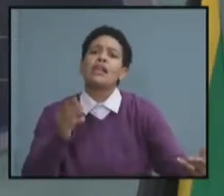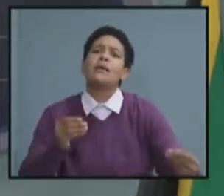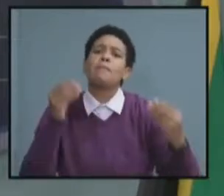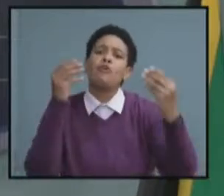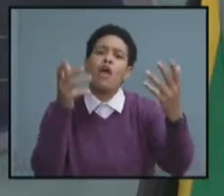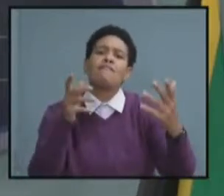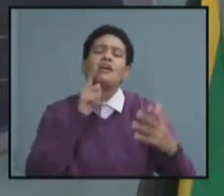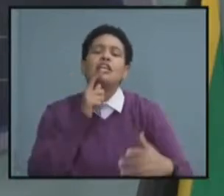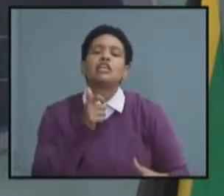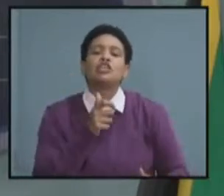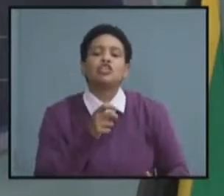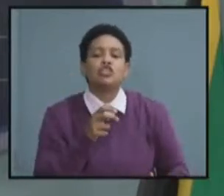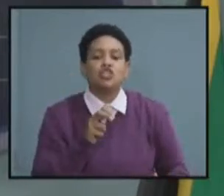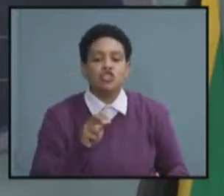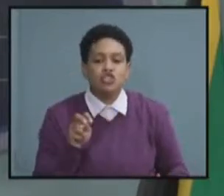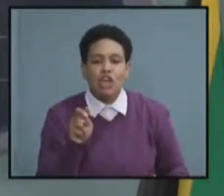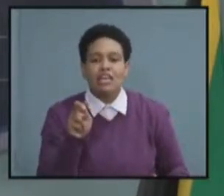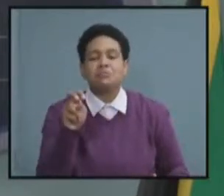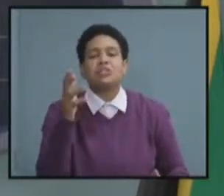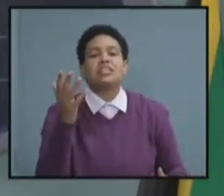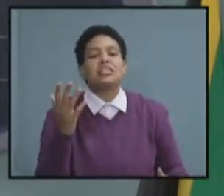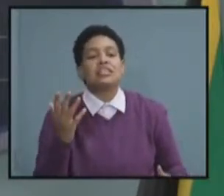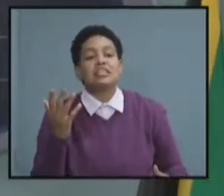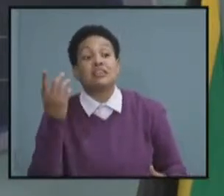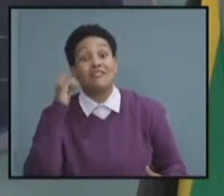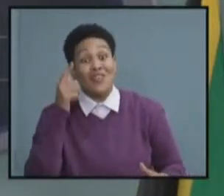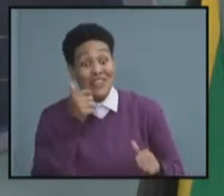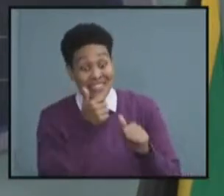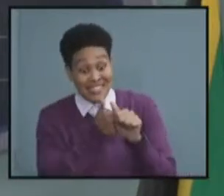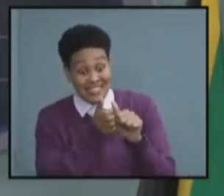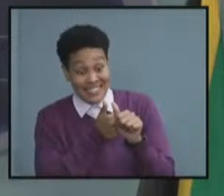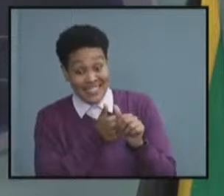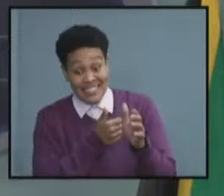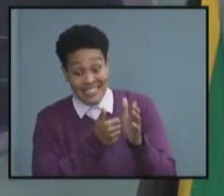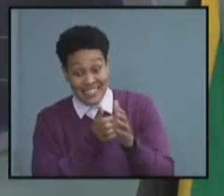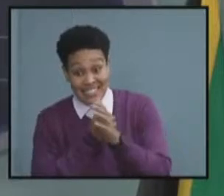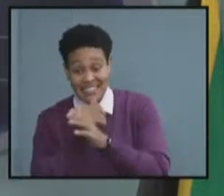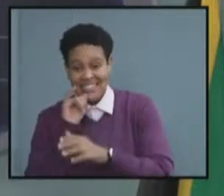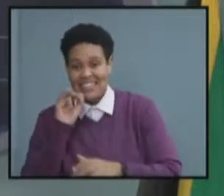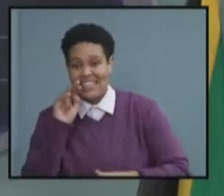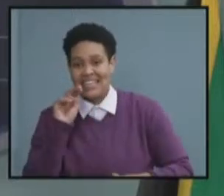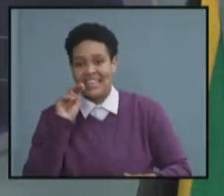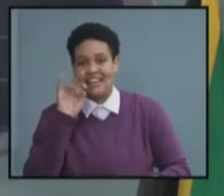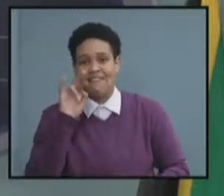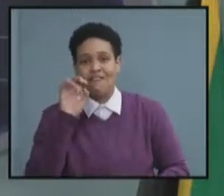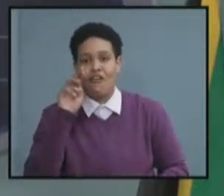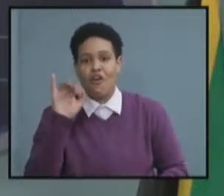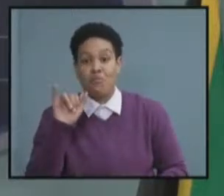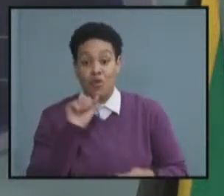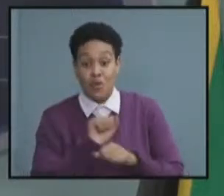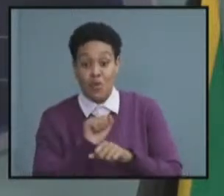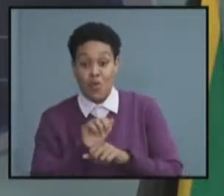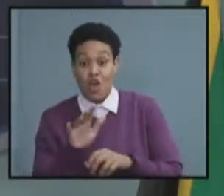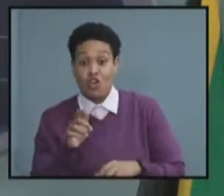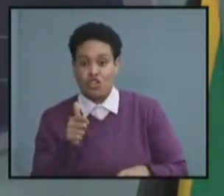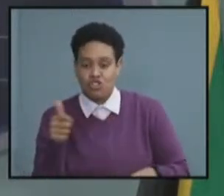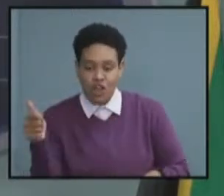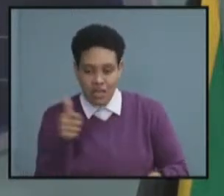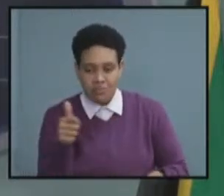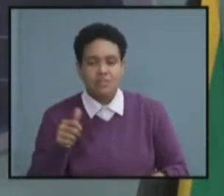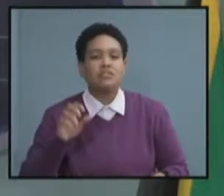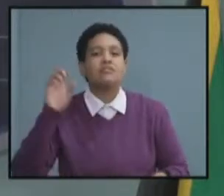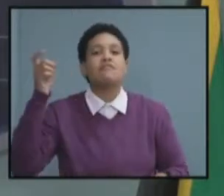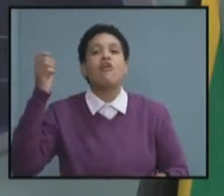providing transportation for each infirmary worker to take them